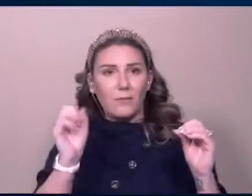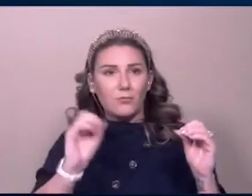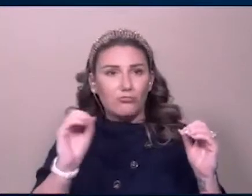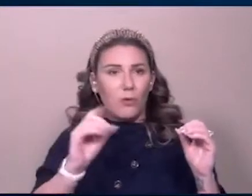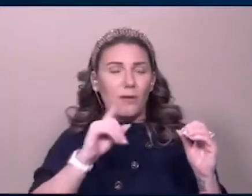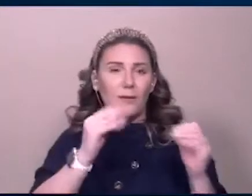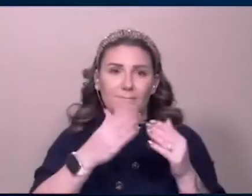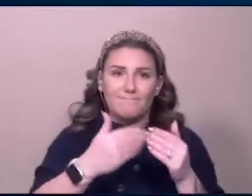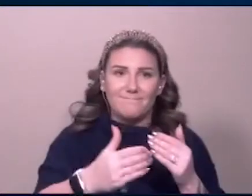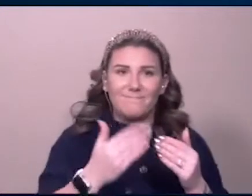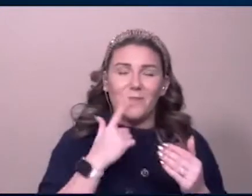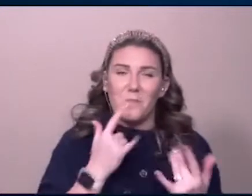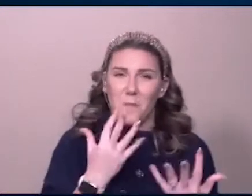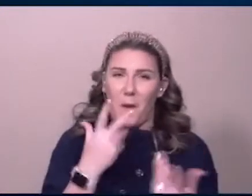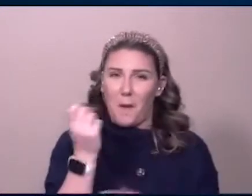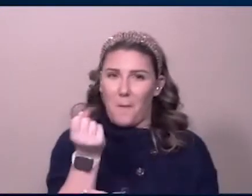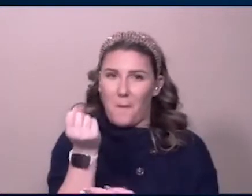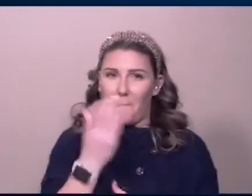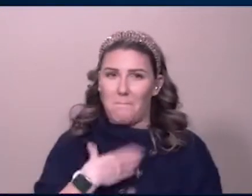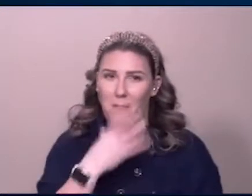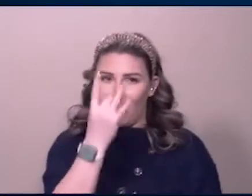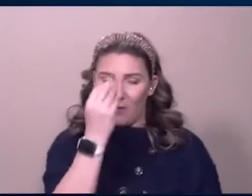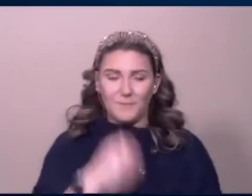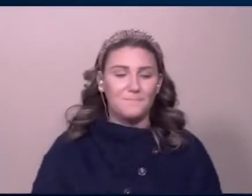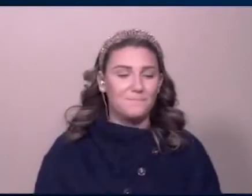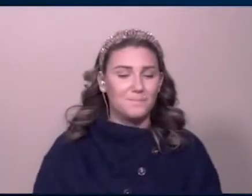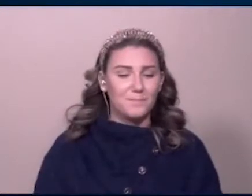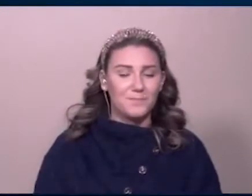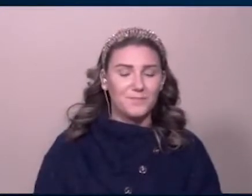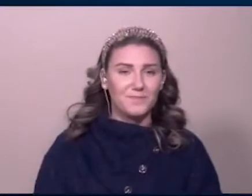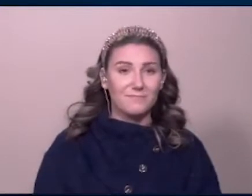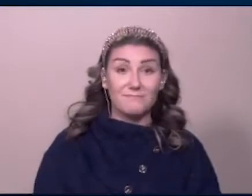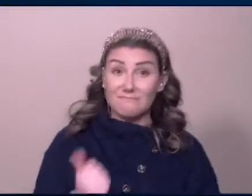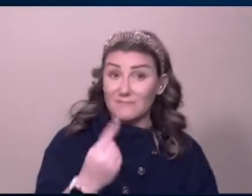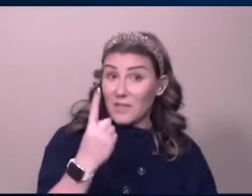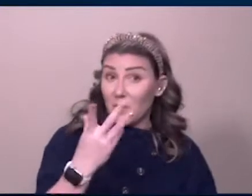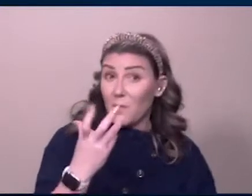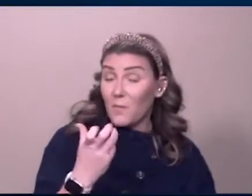guests speak. You bet. Anybody want to take that one on?